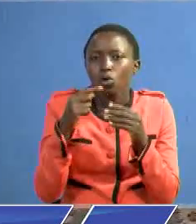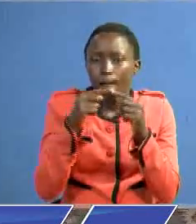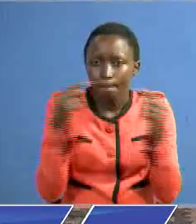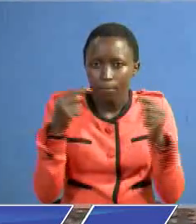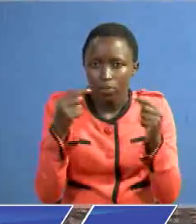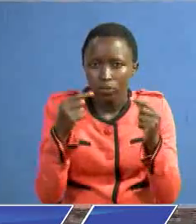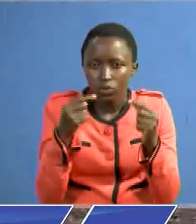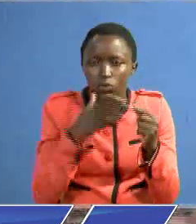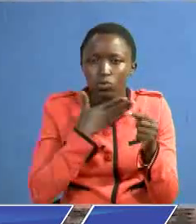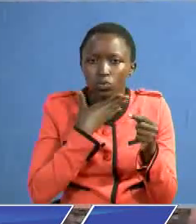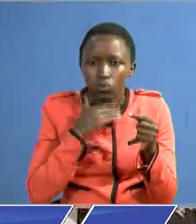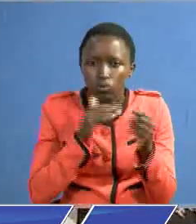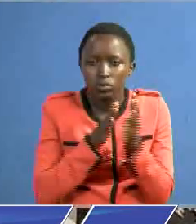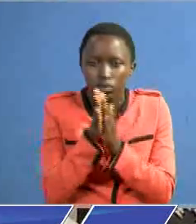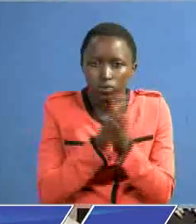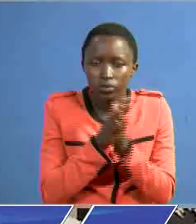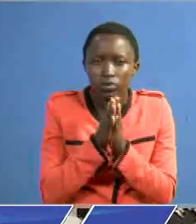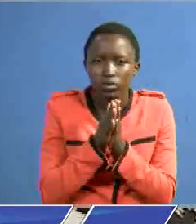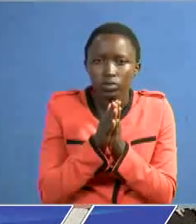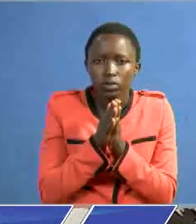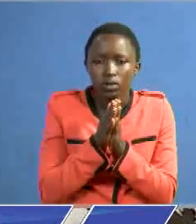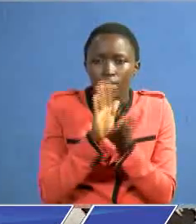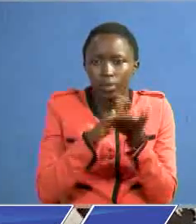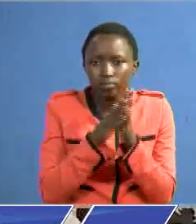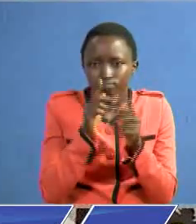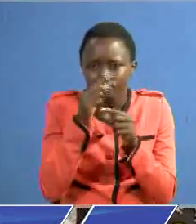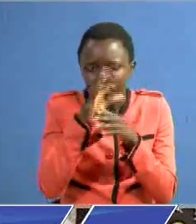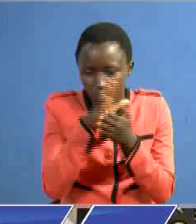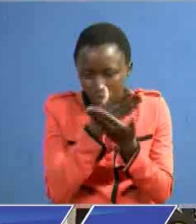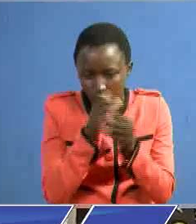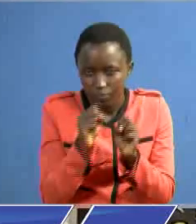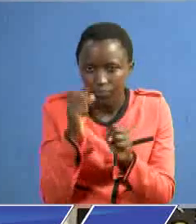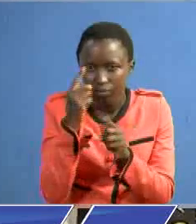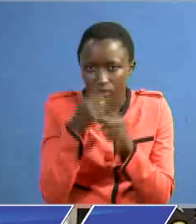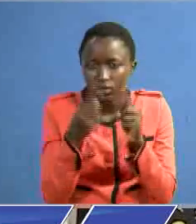their quest to fosters William Reuters presidential bid for 2022